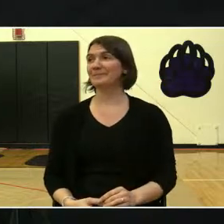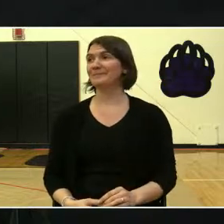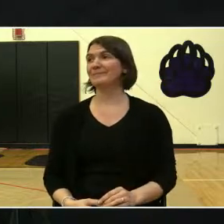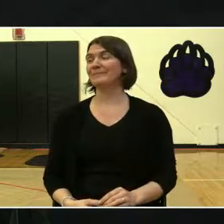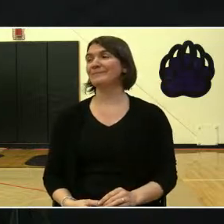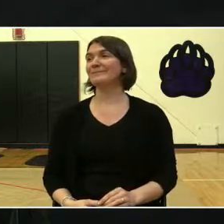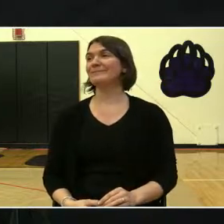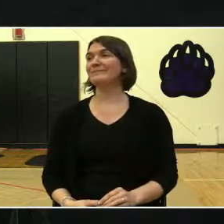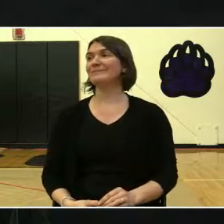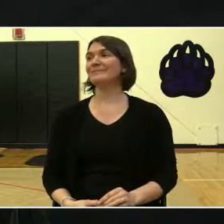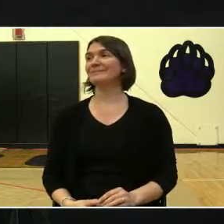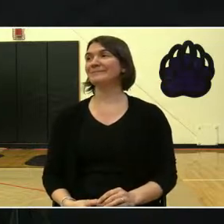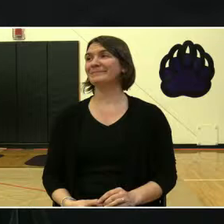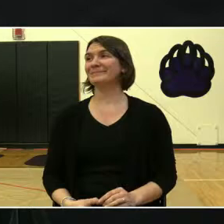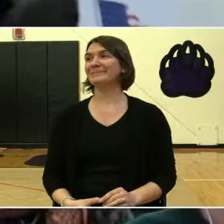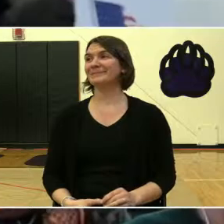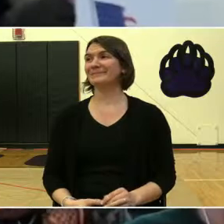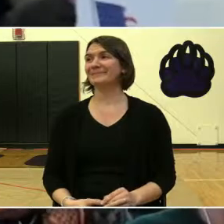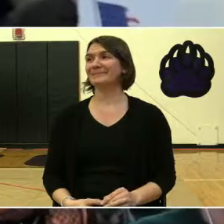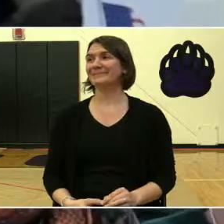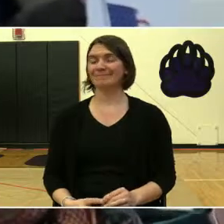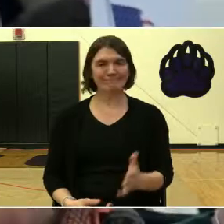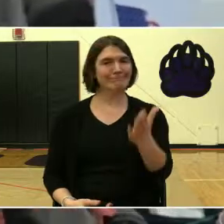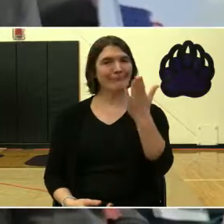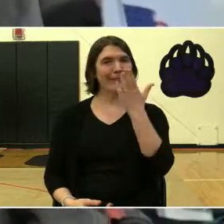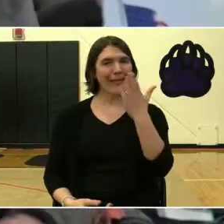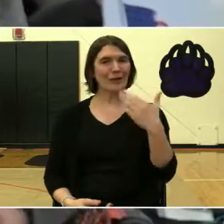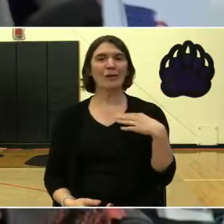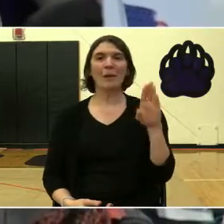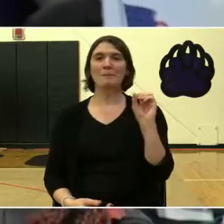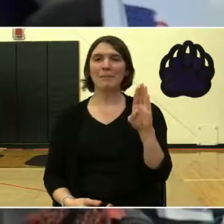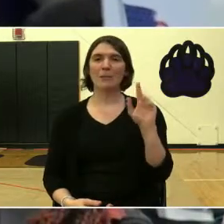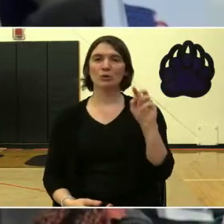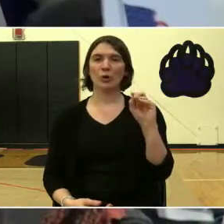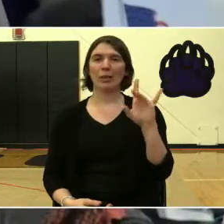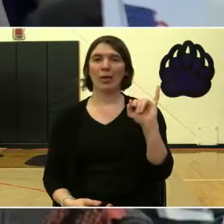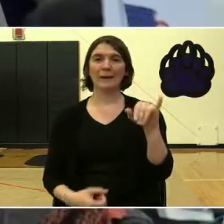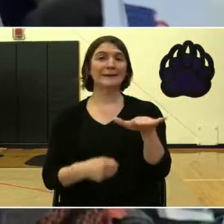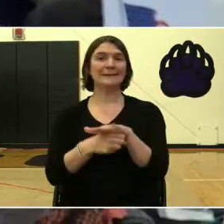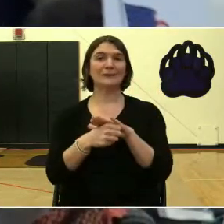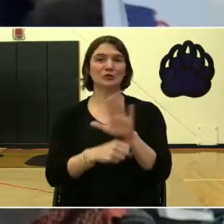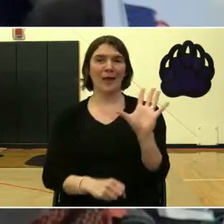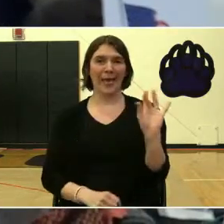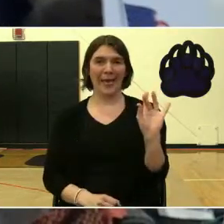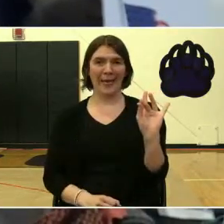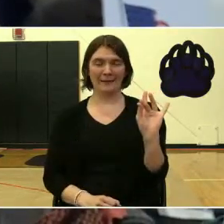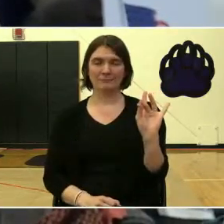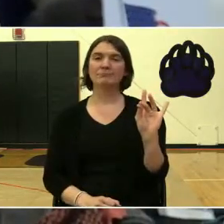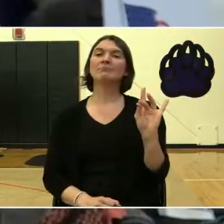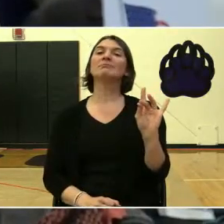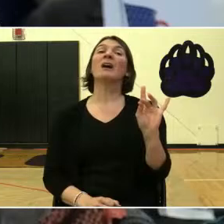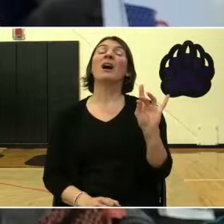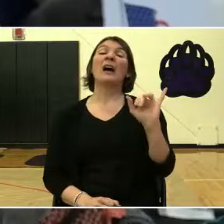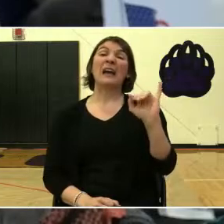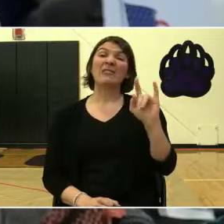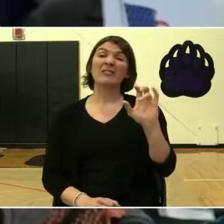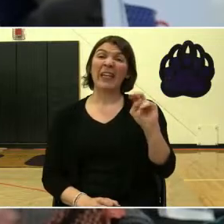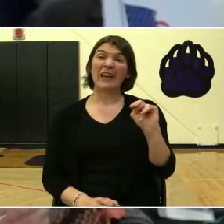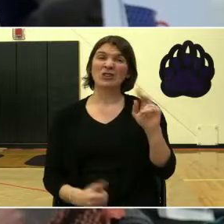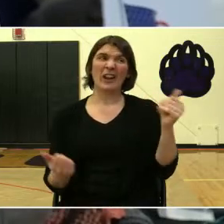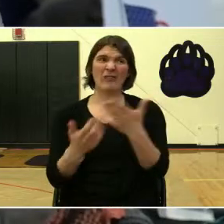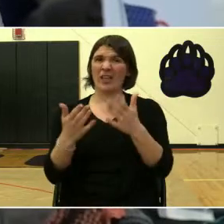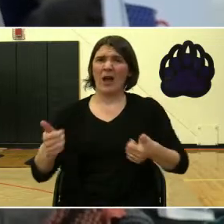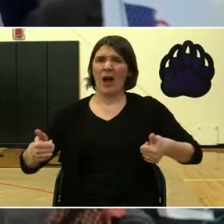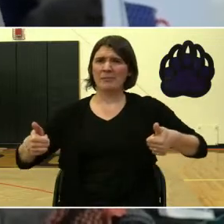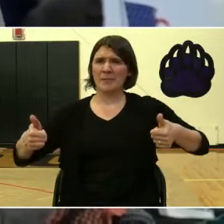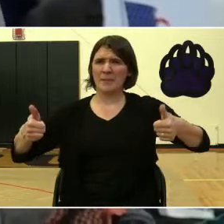talani yeah thank you Mr moderator Bob talani District 8 um I know inflation's been playing a role